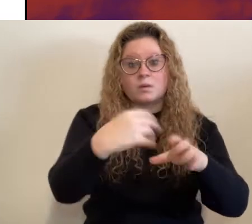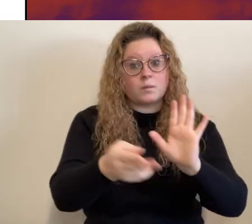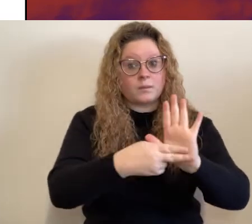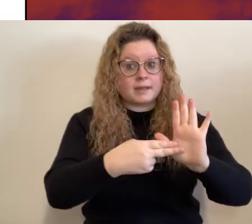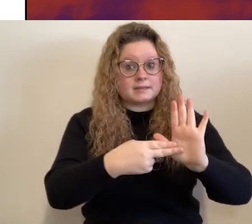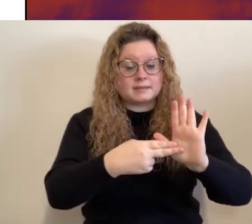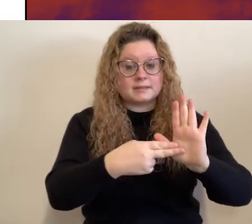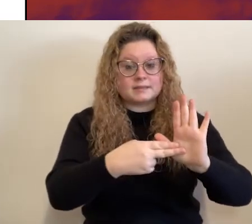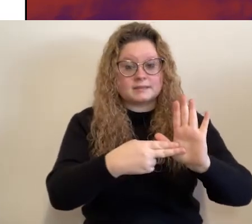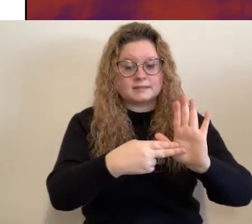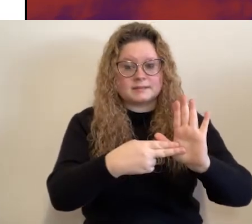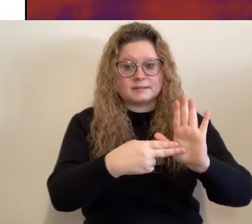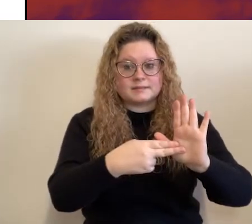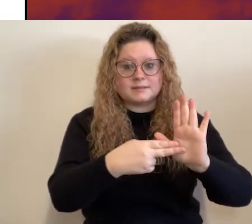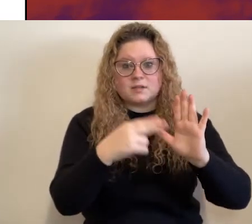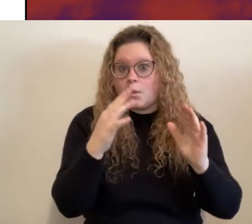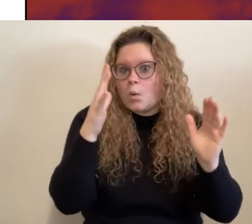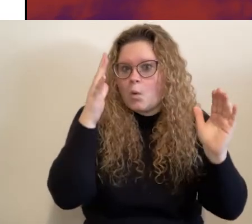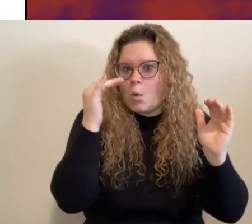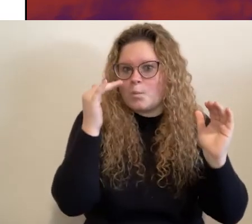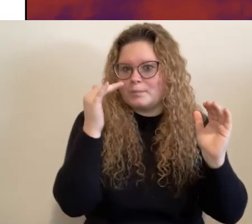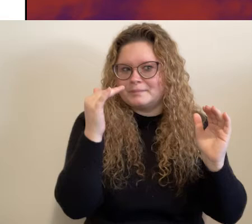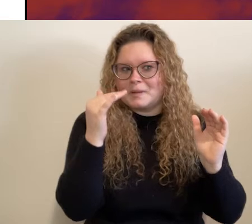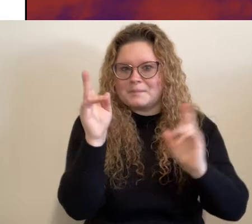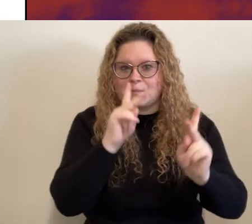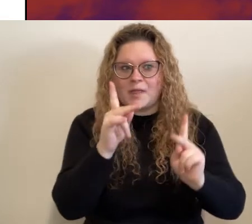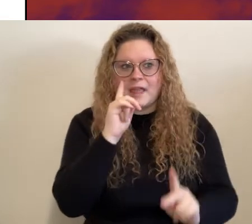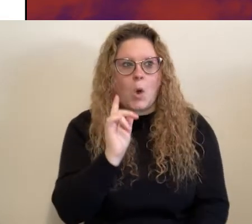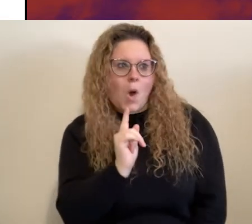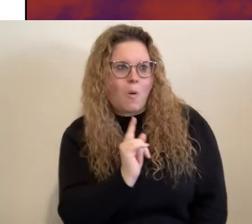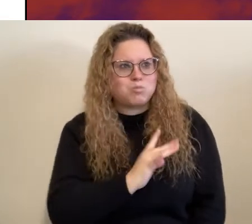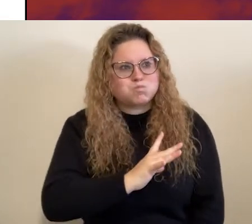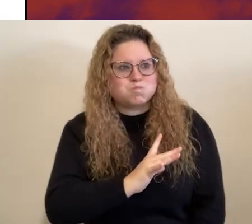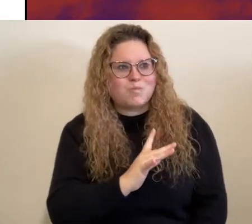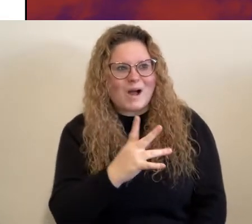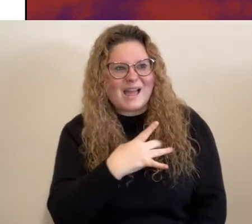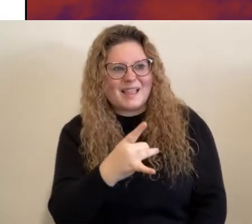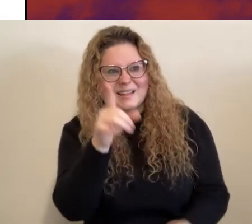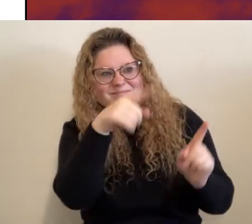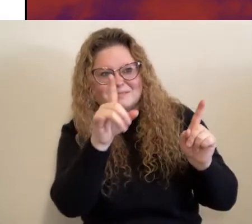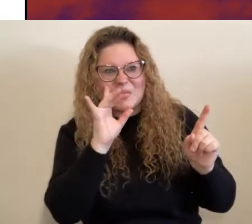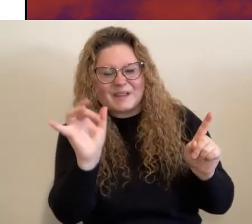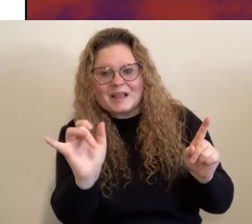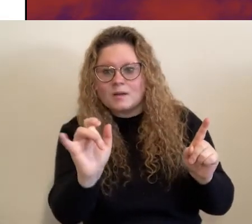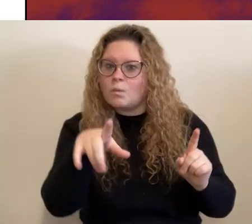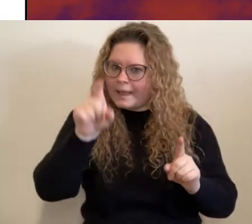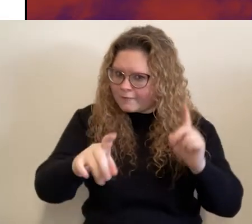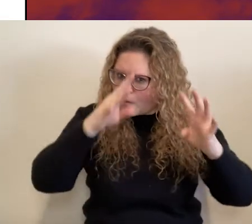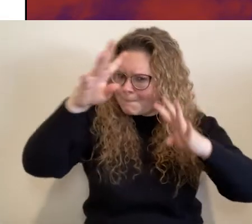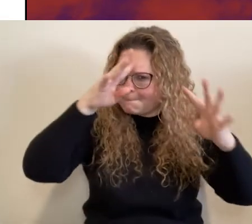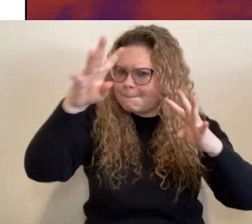a just hopefully it looks nice and people will like it, we need to sort of come into a place of ruthless creation. You need to